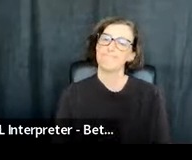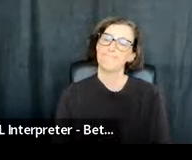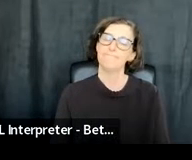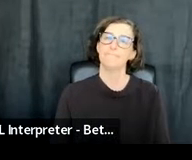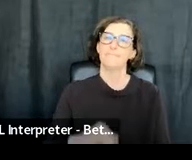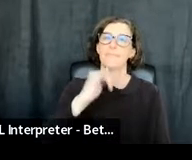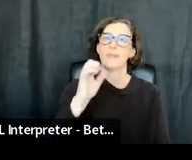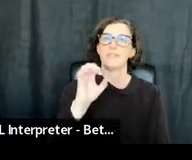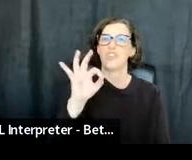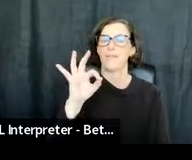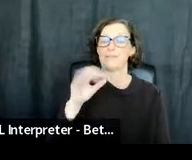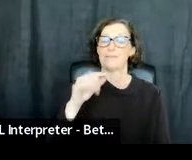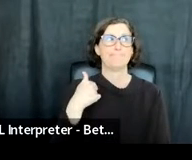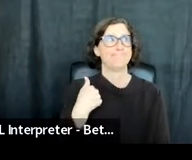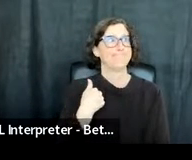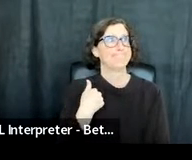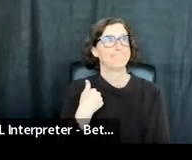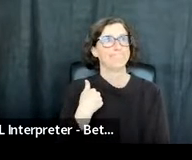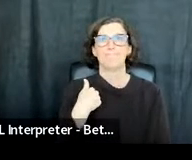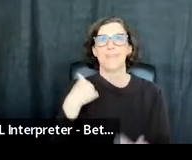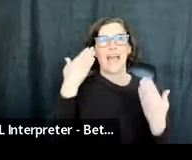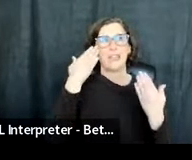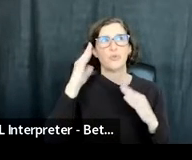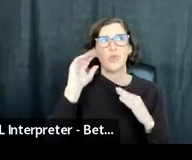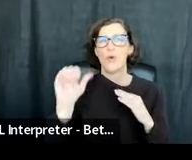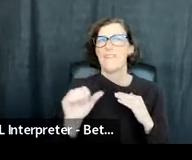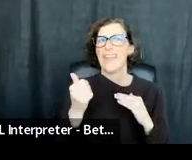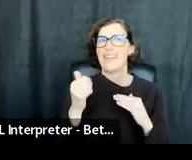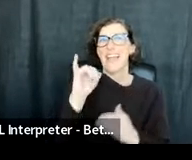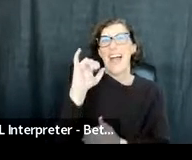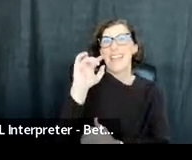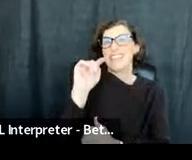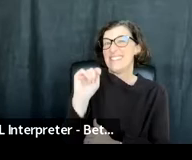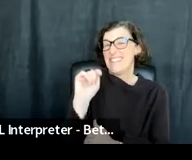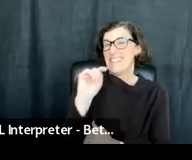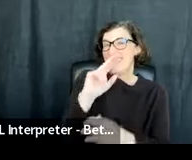I am not aware of any quote IT type of tools.